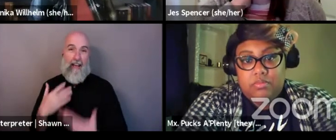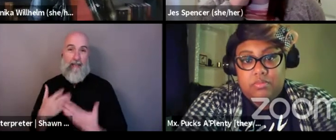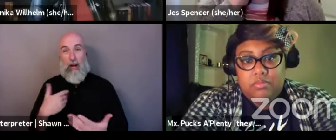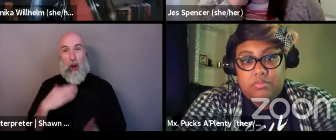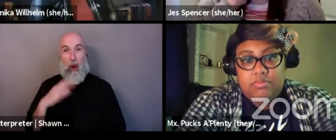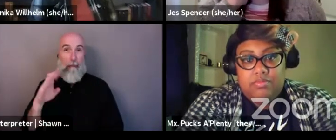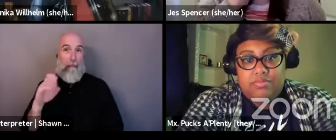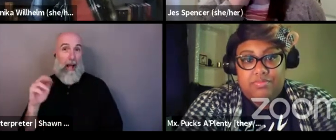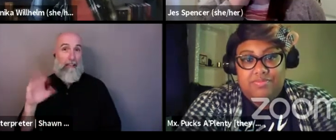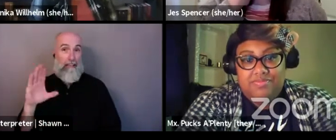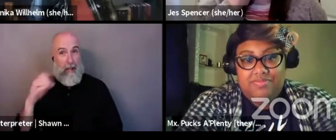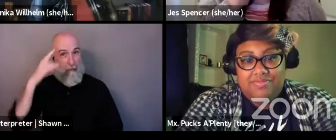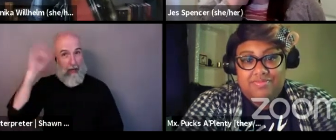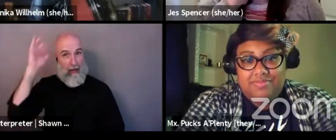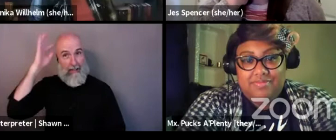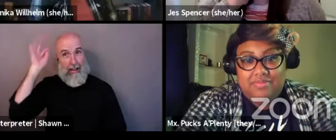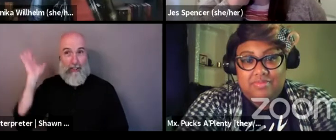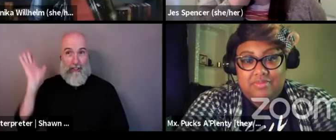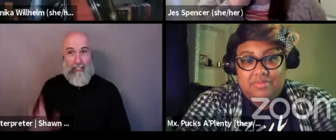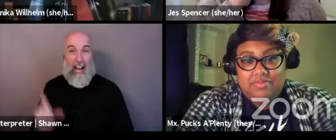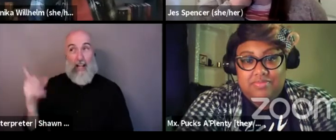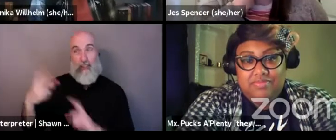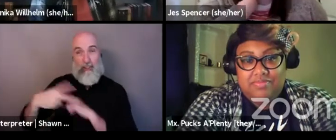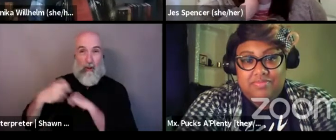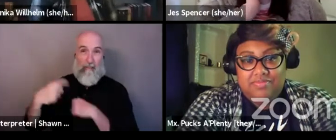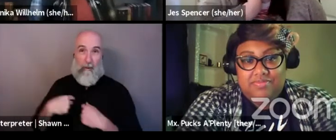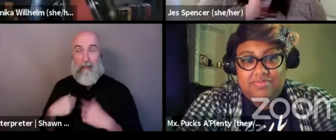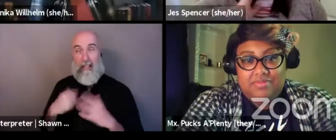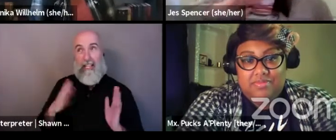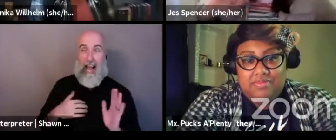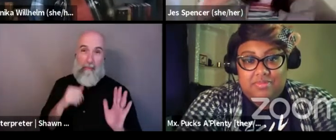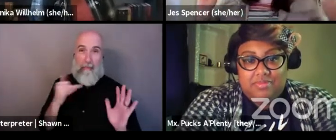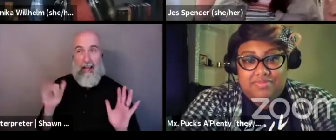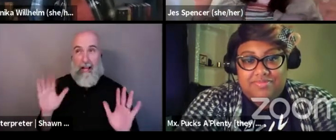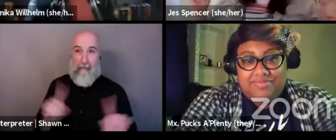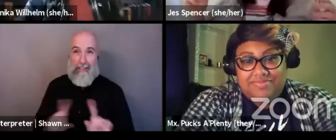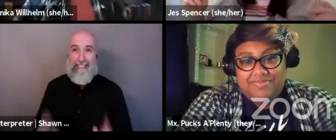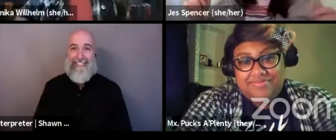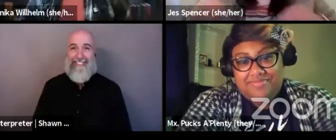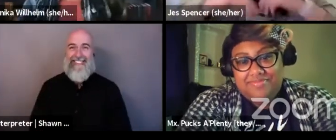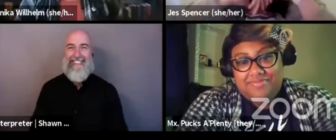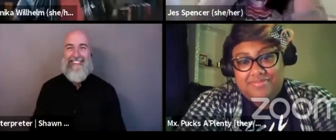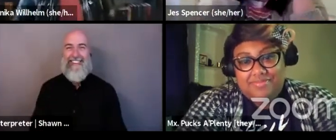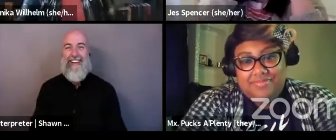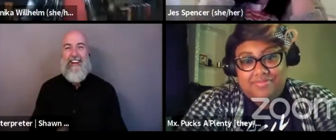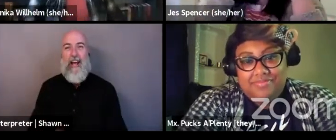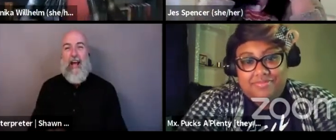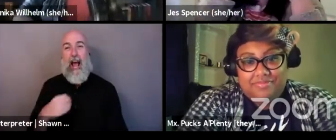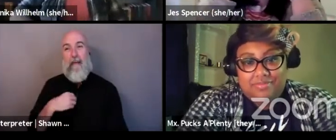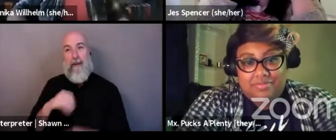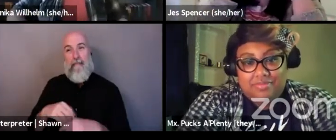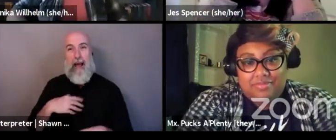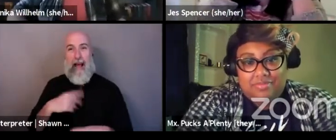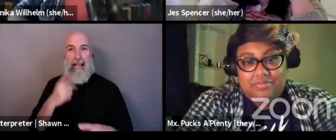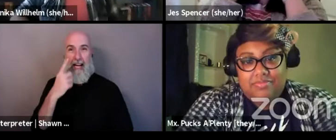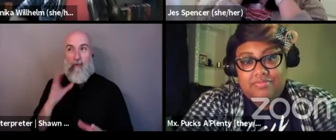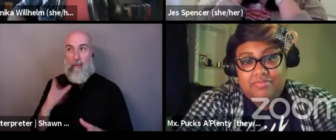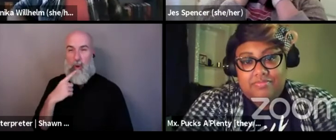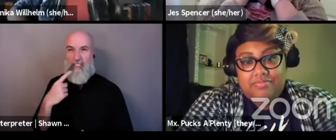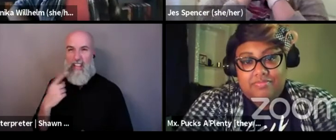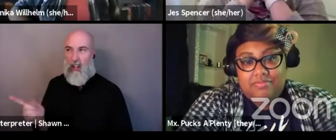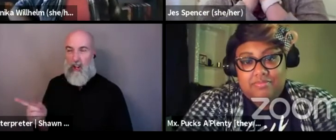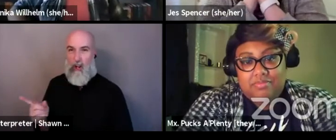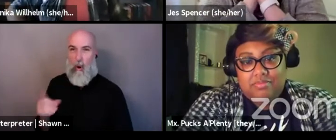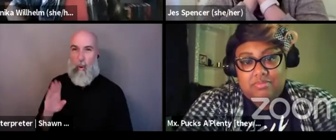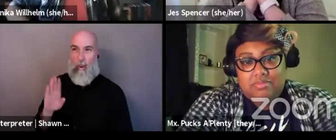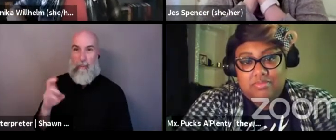blonde hair, which you took from me. I'm not complaining, but I'm just saying. I'm in my dining room. Don't tell her I said that or the